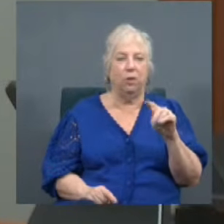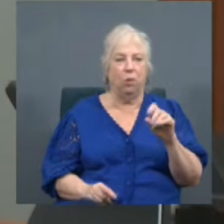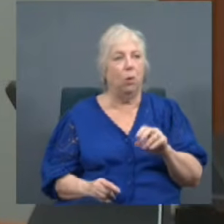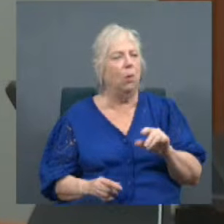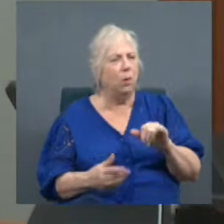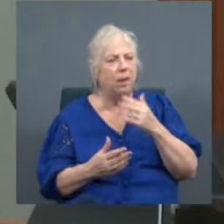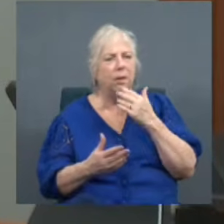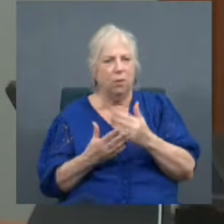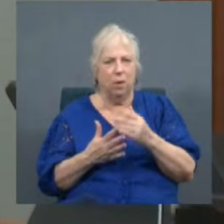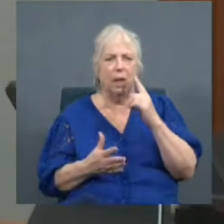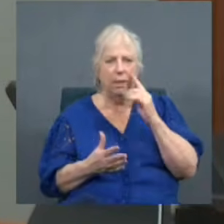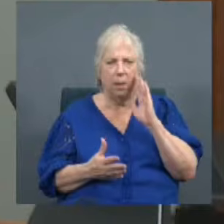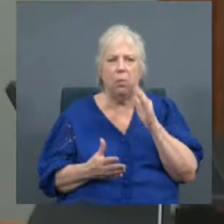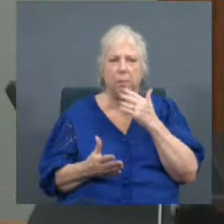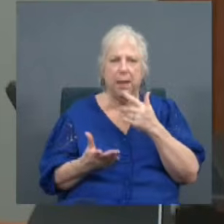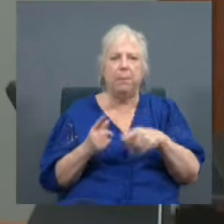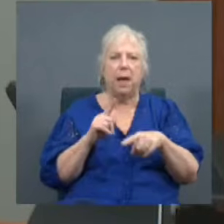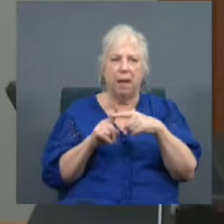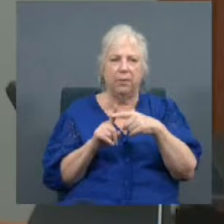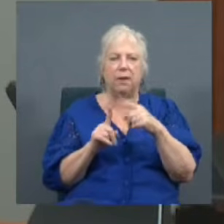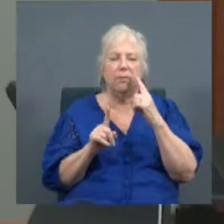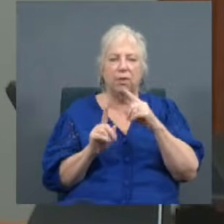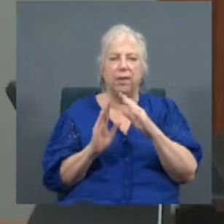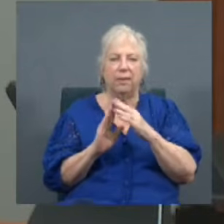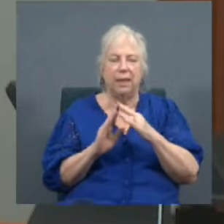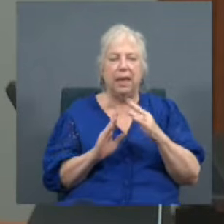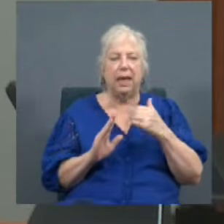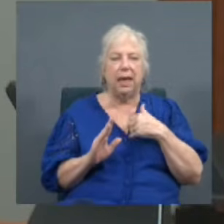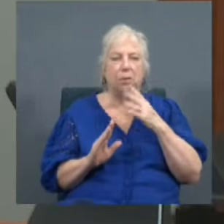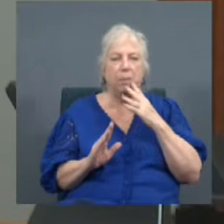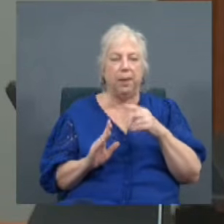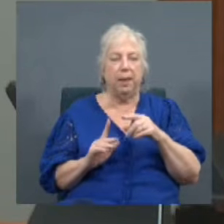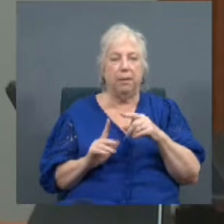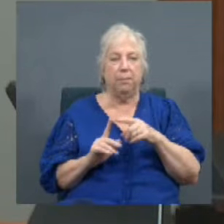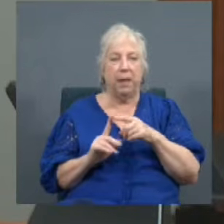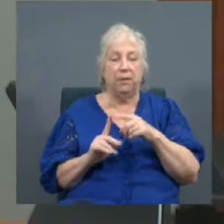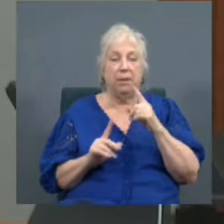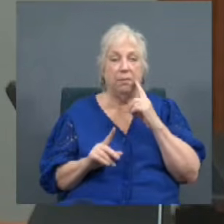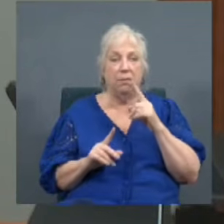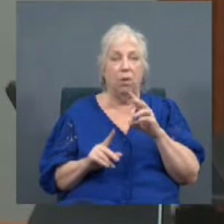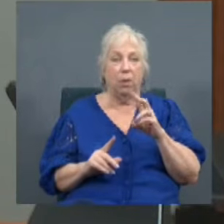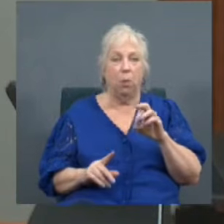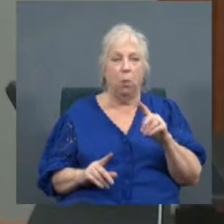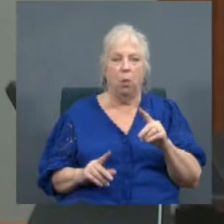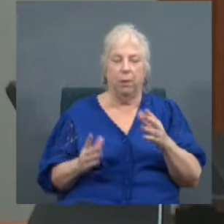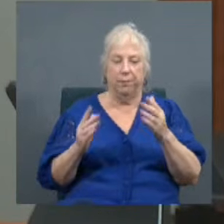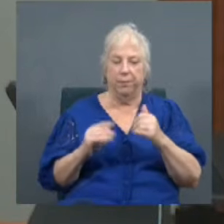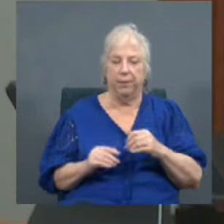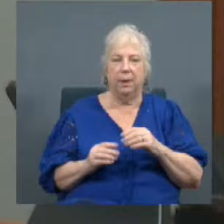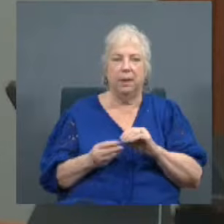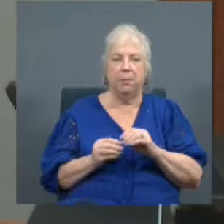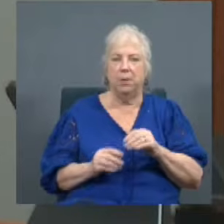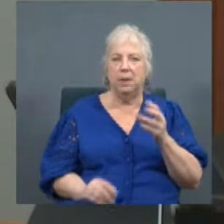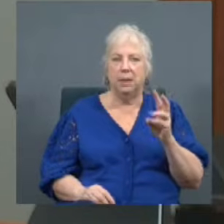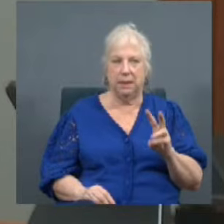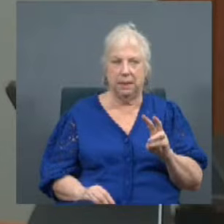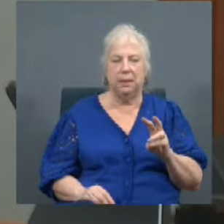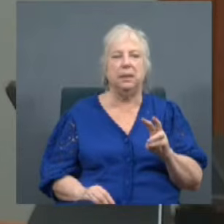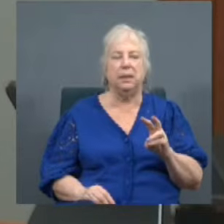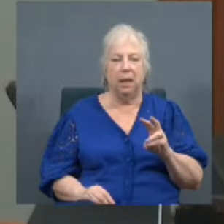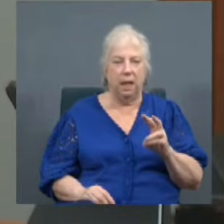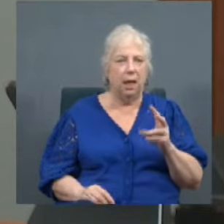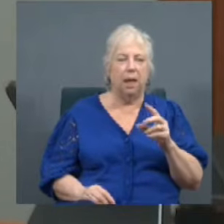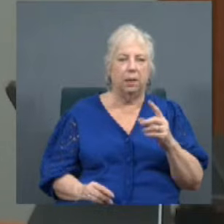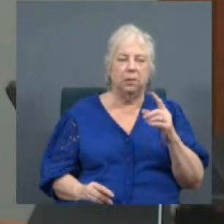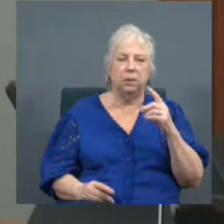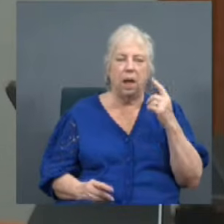city and obviously Ward 3 as well to have the presence there. And then on number 16, and it's kind of aligned with what the Vice